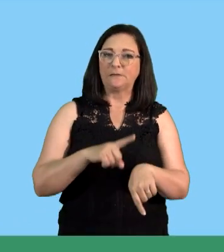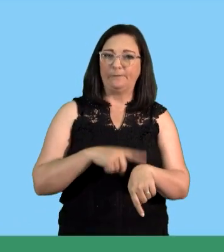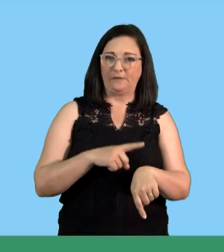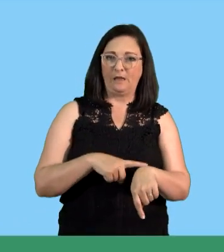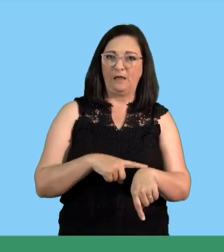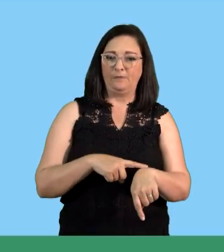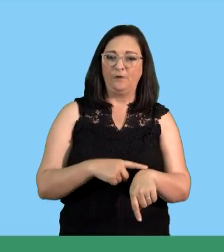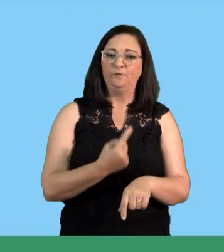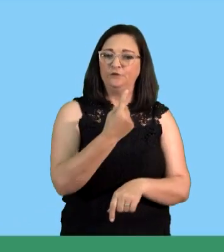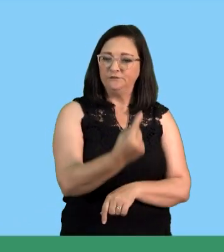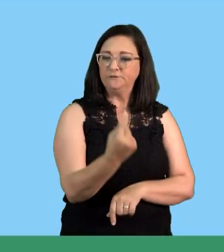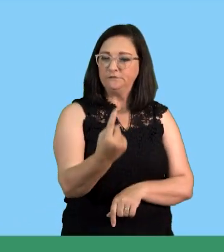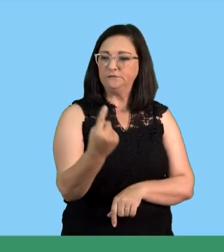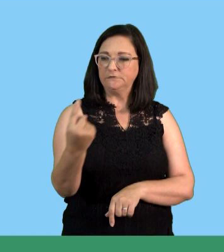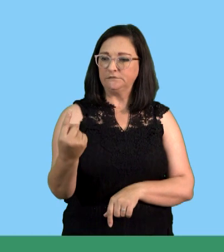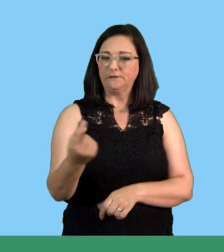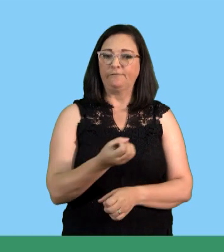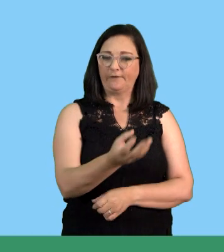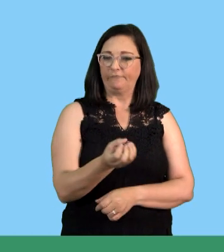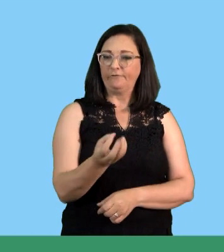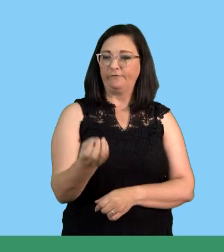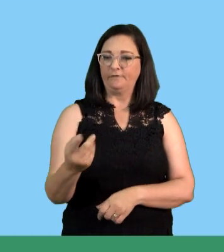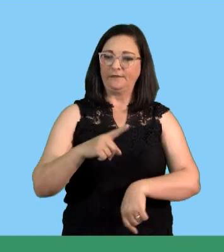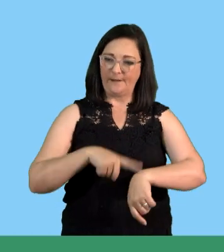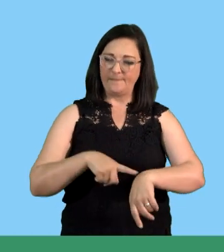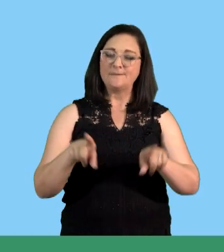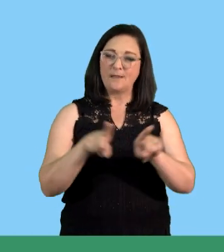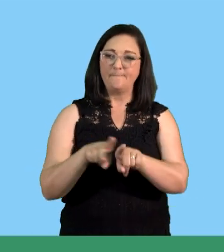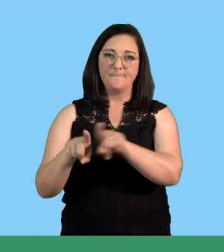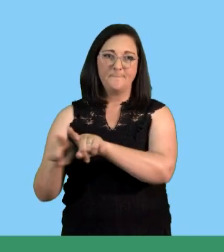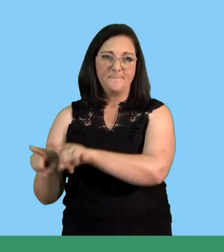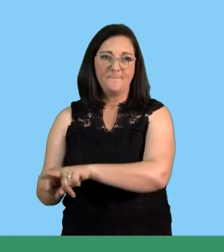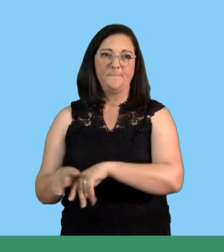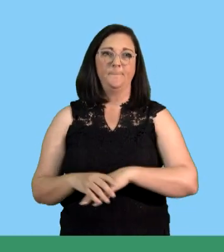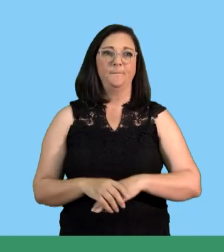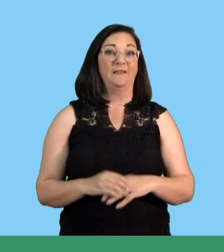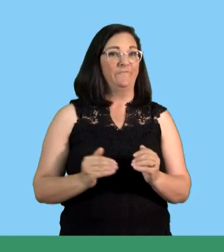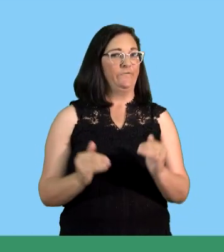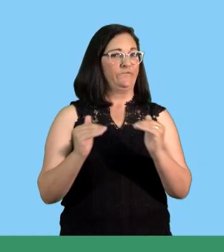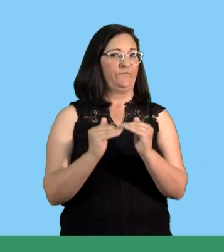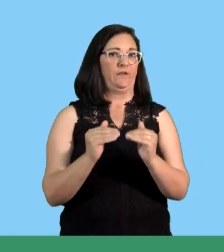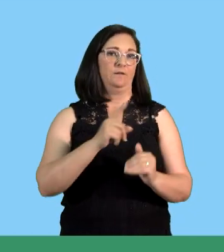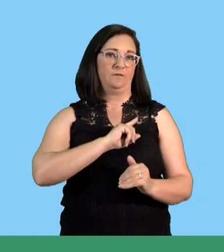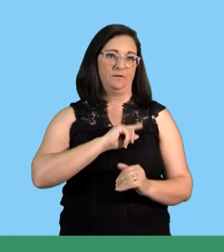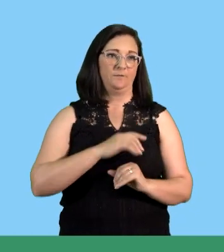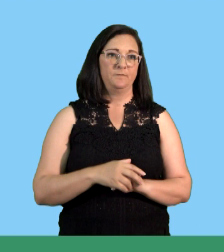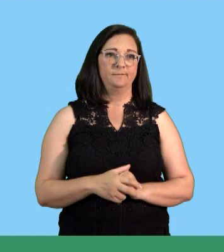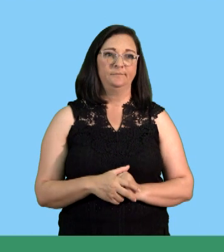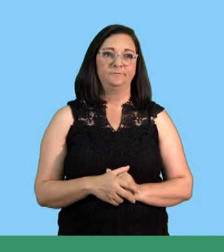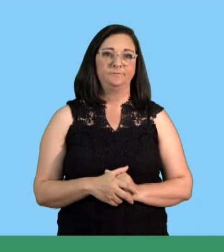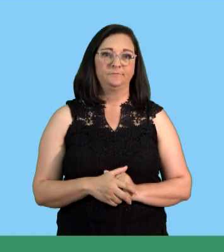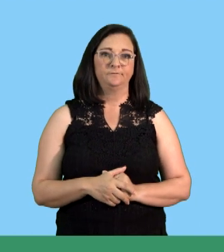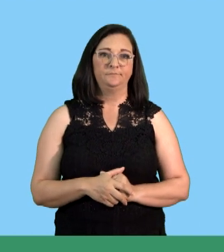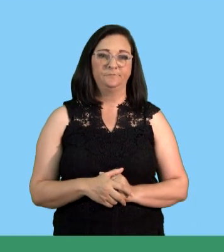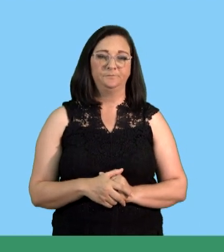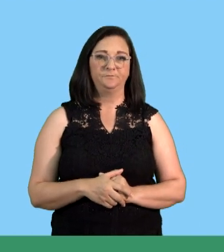to each candidate. So now this is where fairness come into place. So fairness, so allocate the